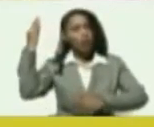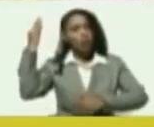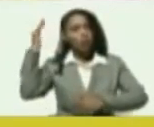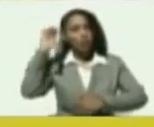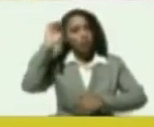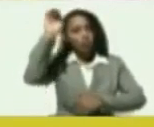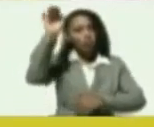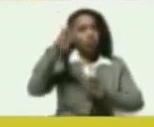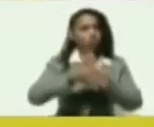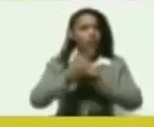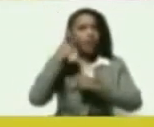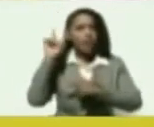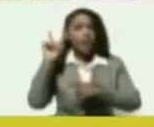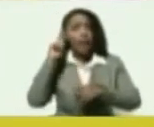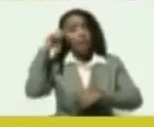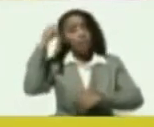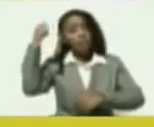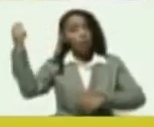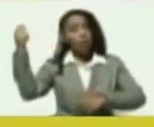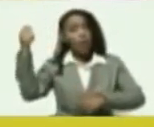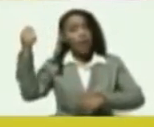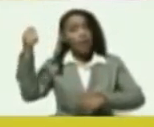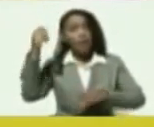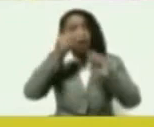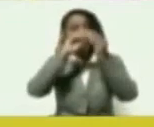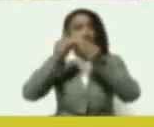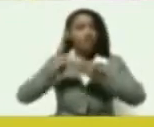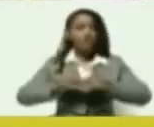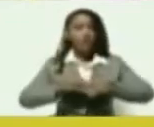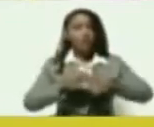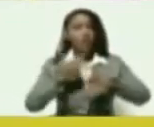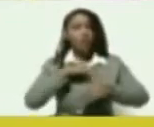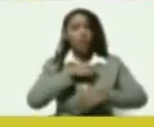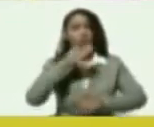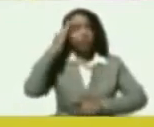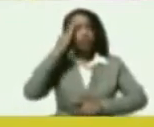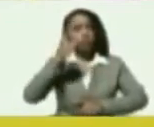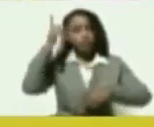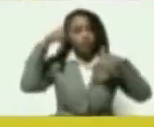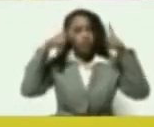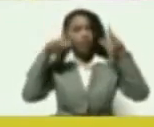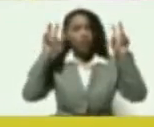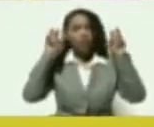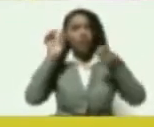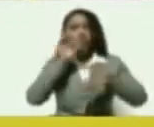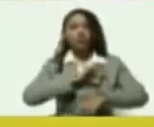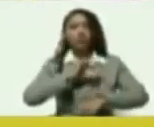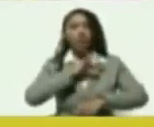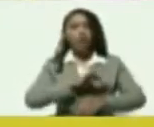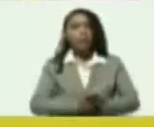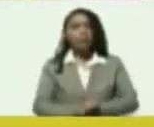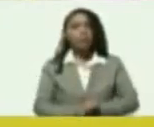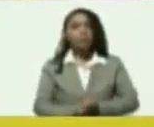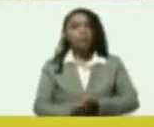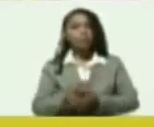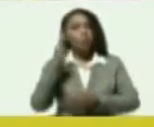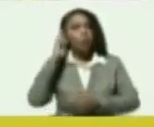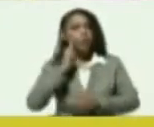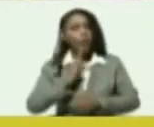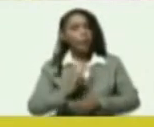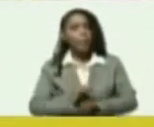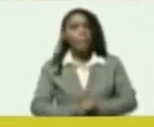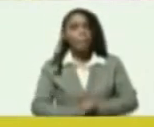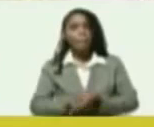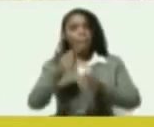and utopia, based on theory and the formulations of our commander Chavez, a new socialism,